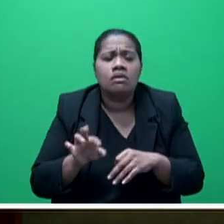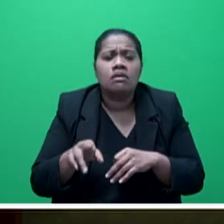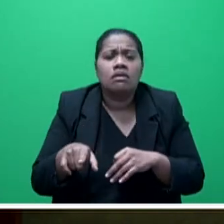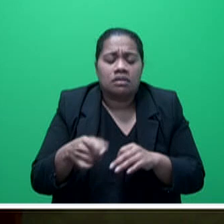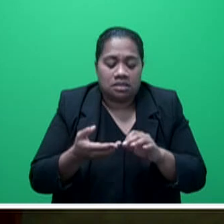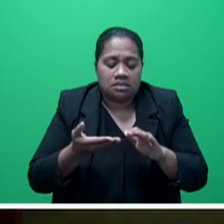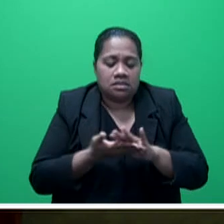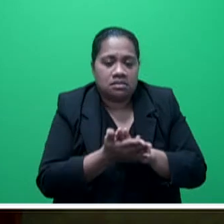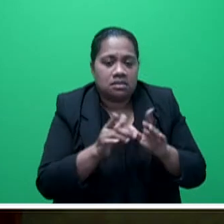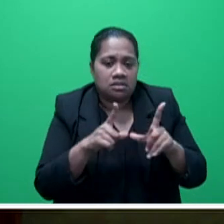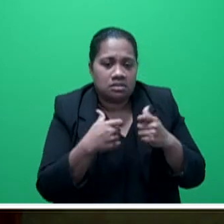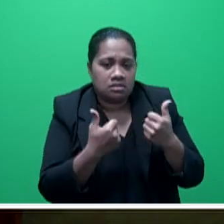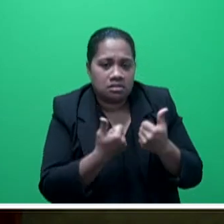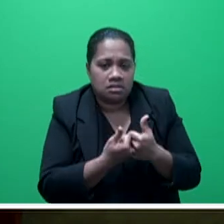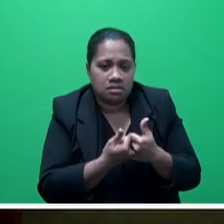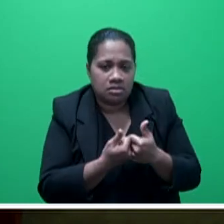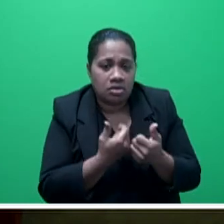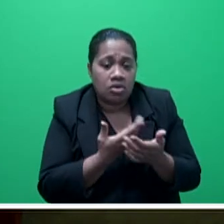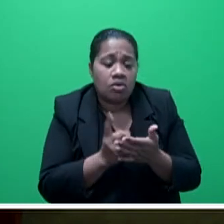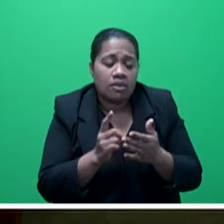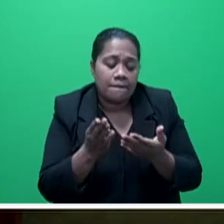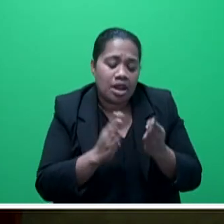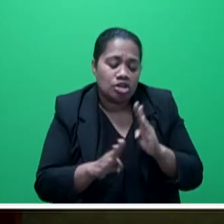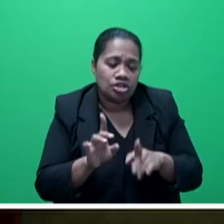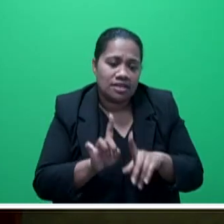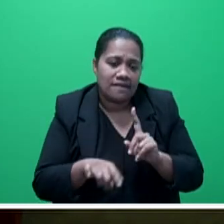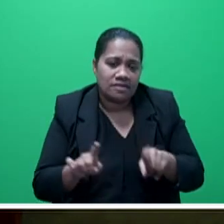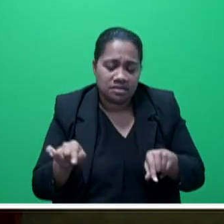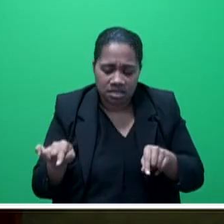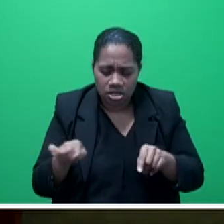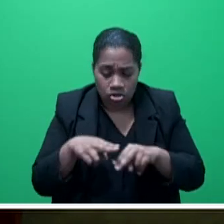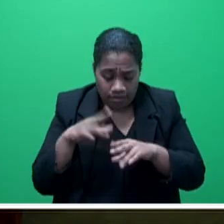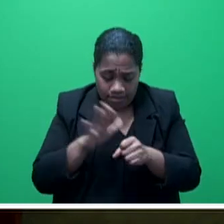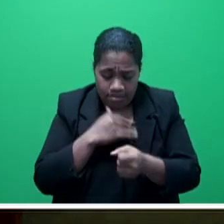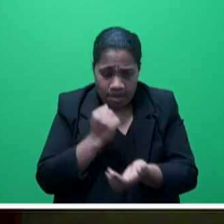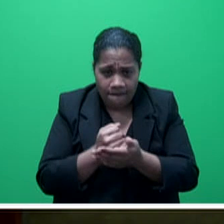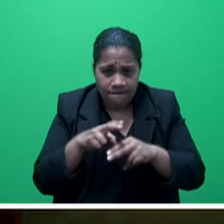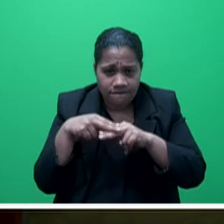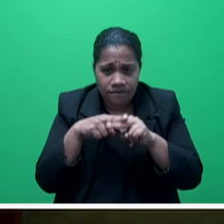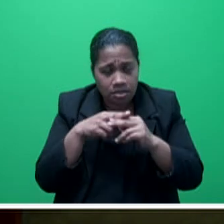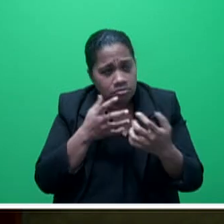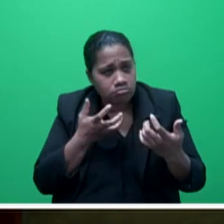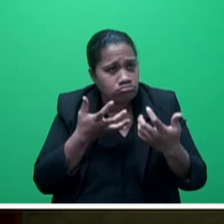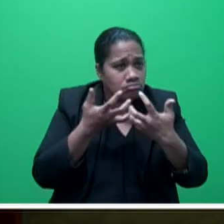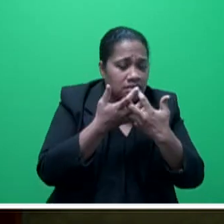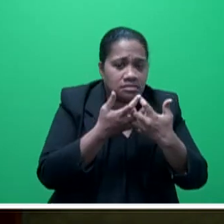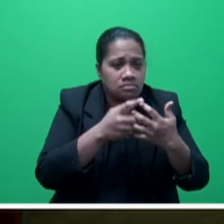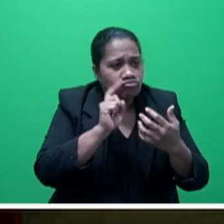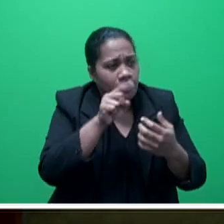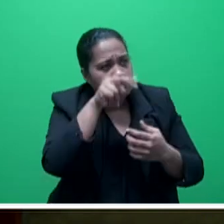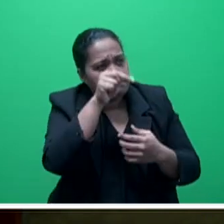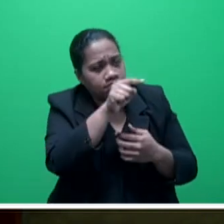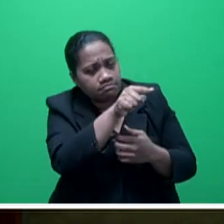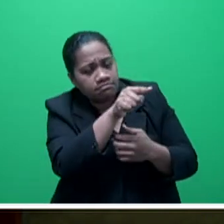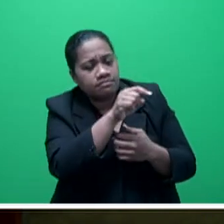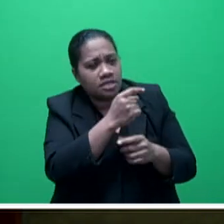Convention on Biological Diversity to ensure that Fiji meets the objectives of CBD as a party and guides the implementation